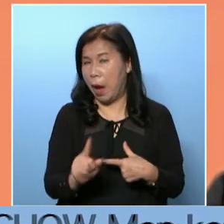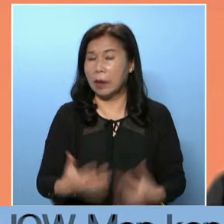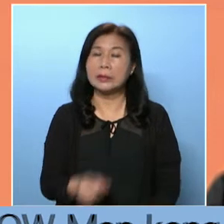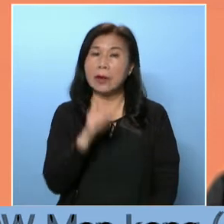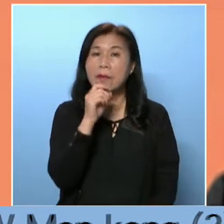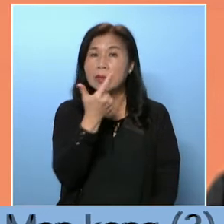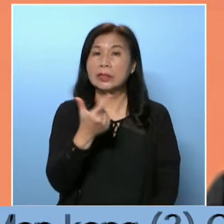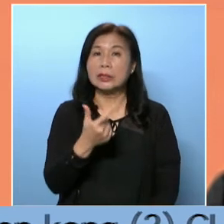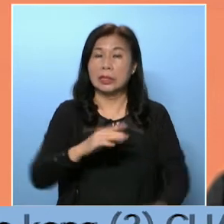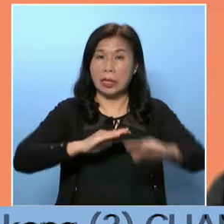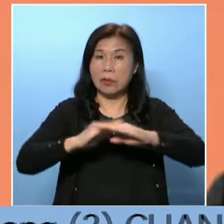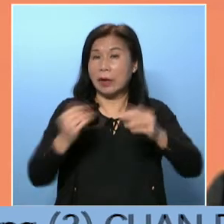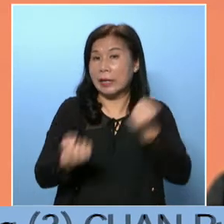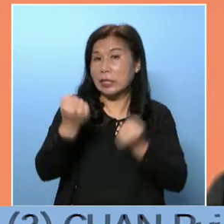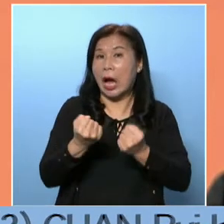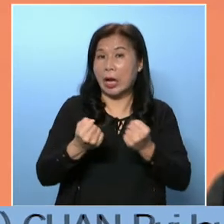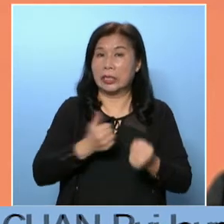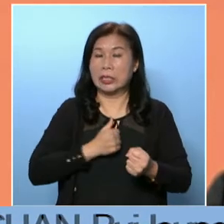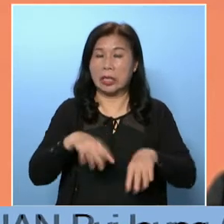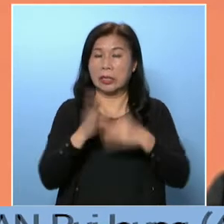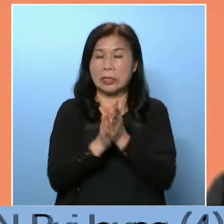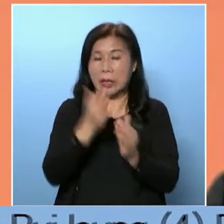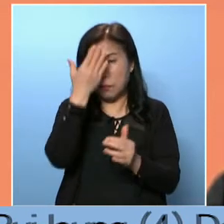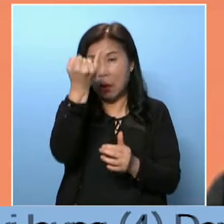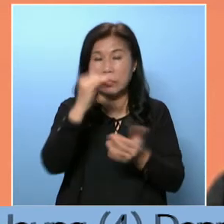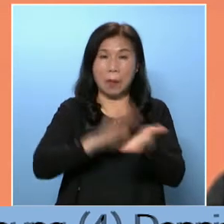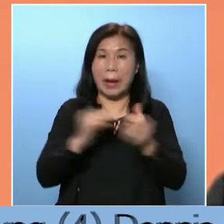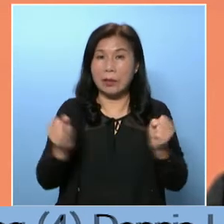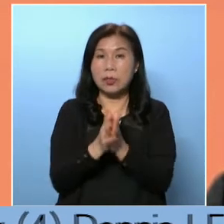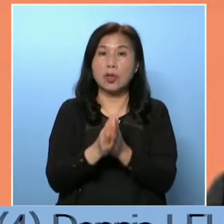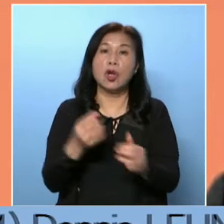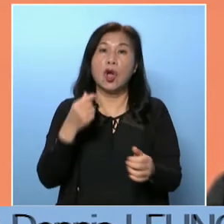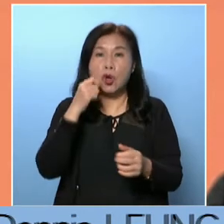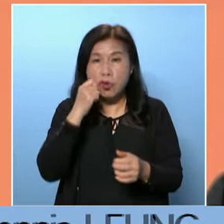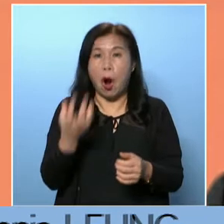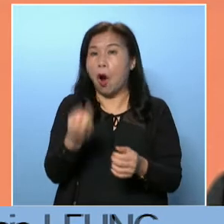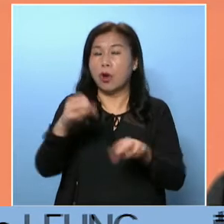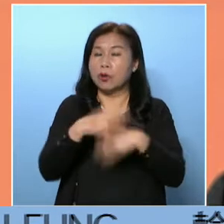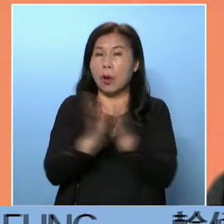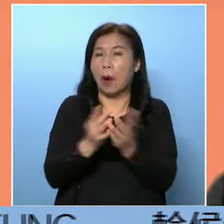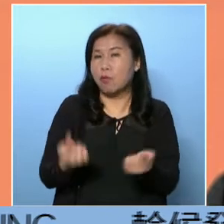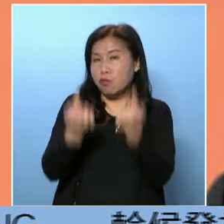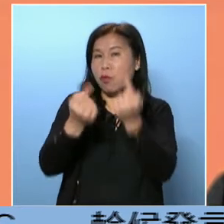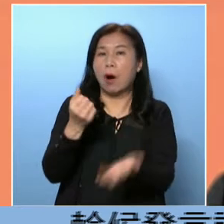venues or so on. They should be used for such purposes. Recently, we have cross-boundary truck drivers